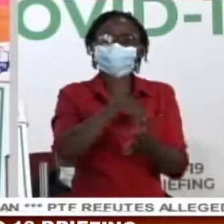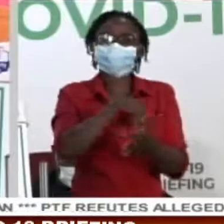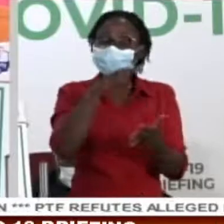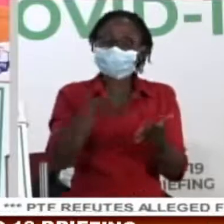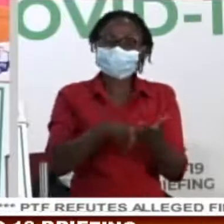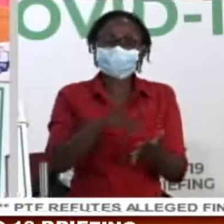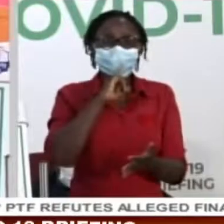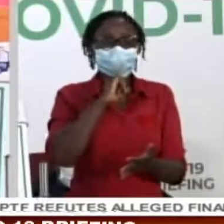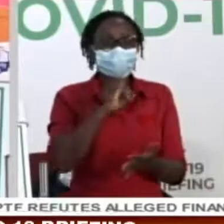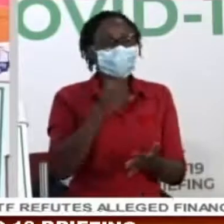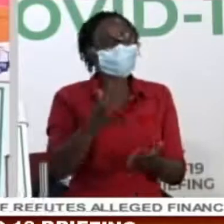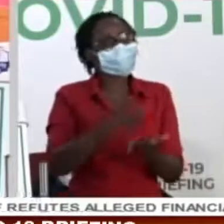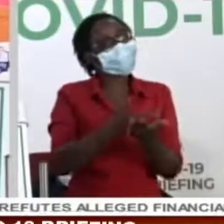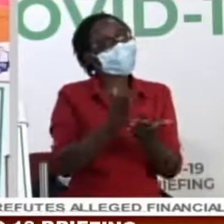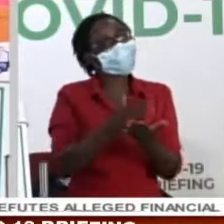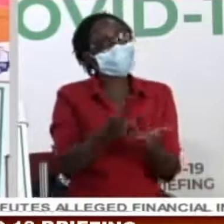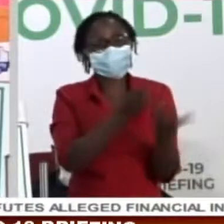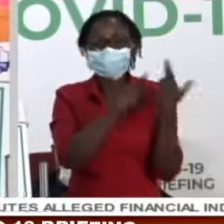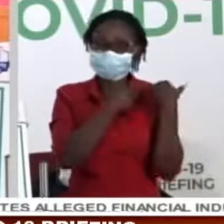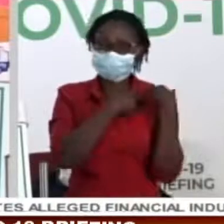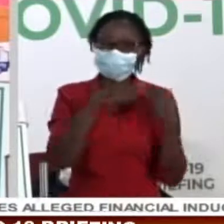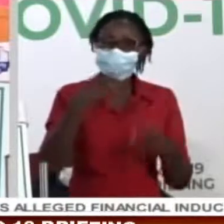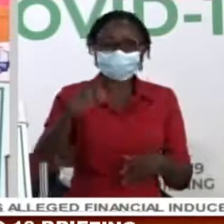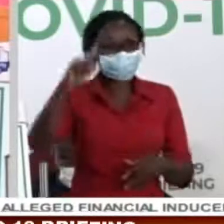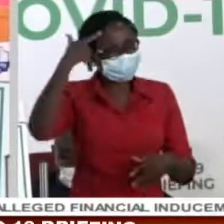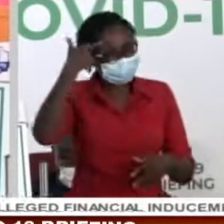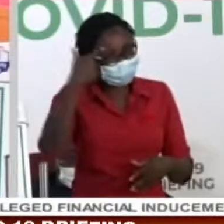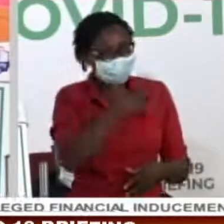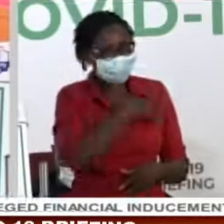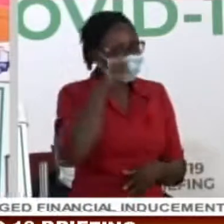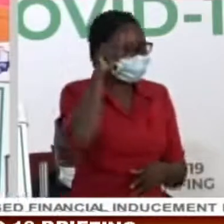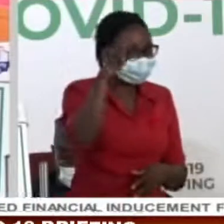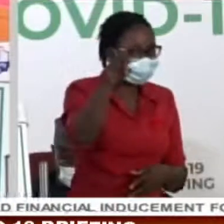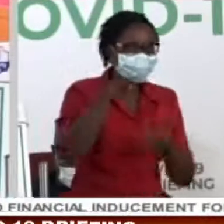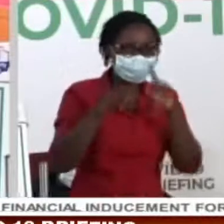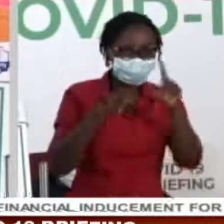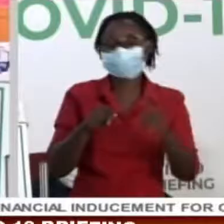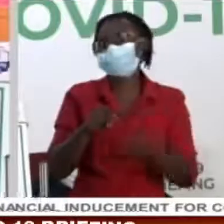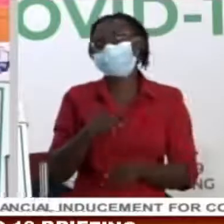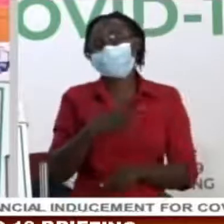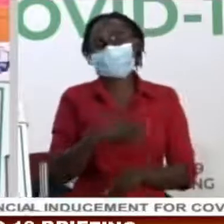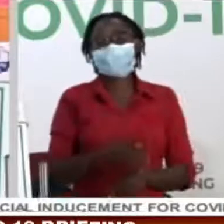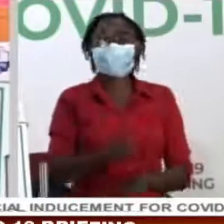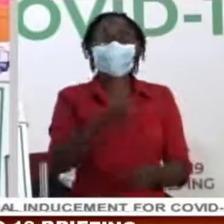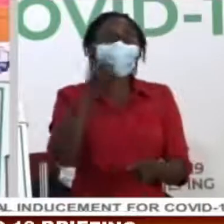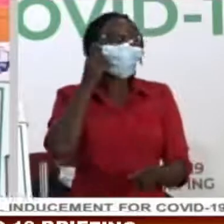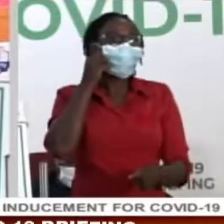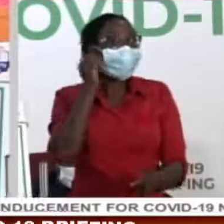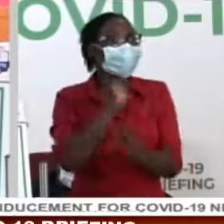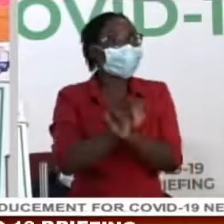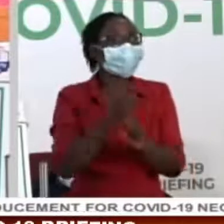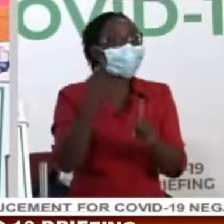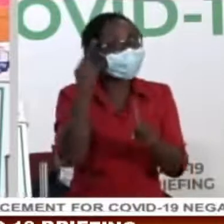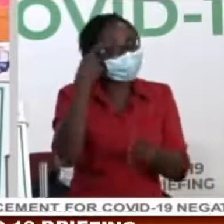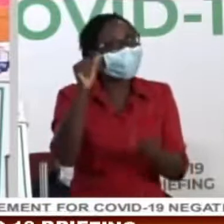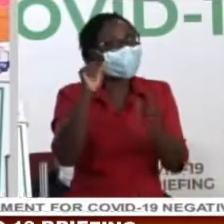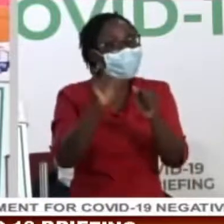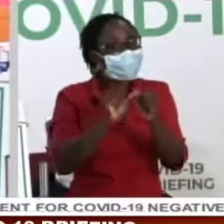This is a shared responsibility of government and people and an assignment for the entire country.